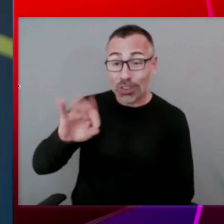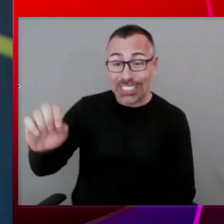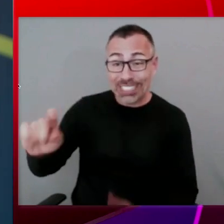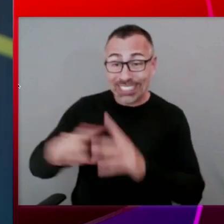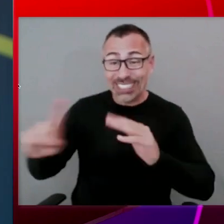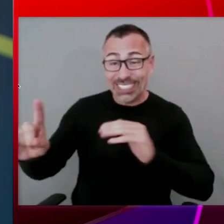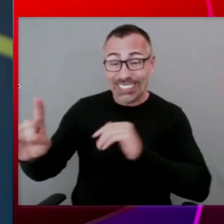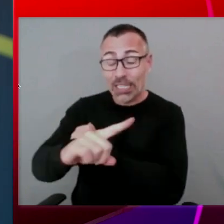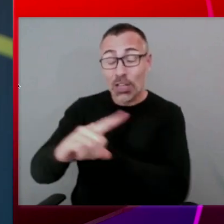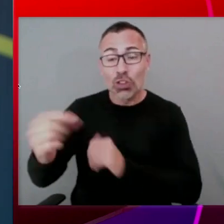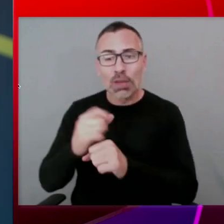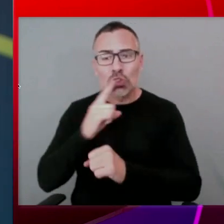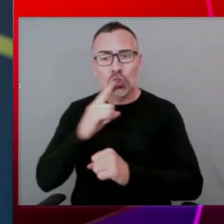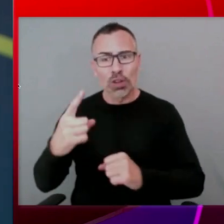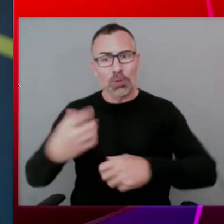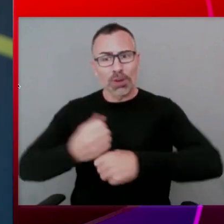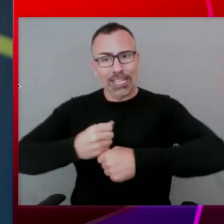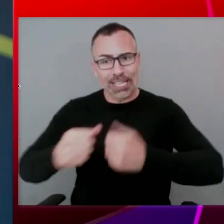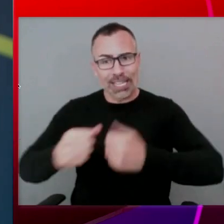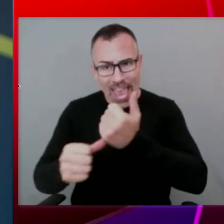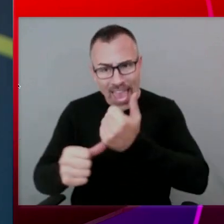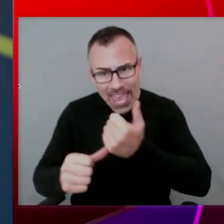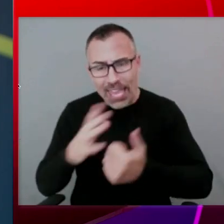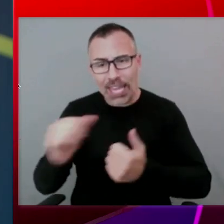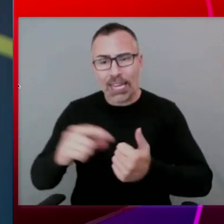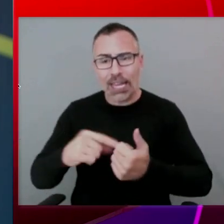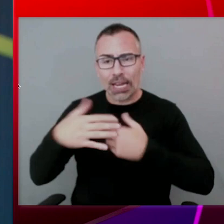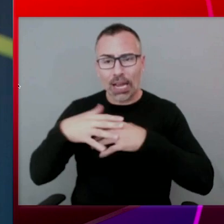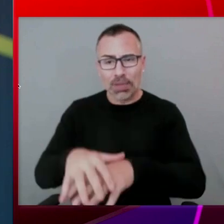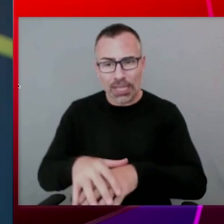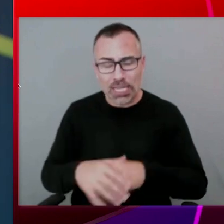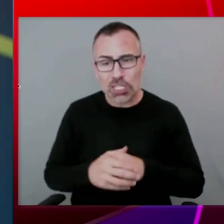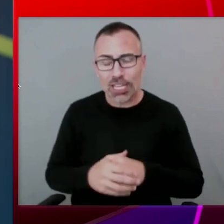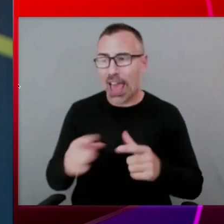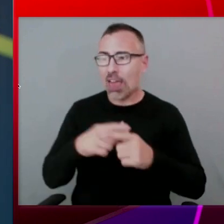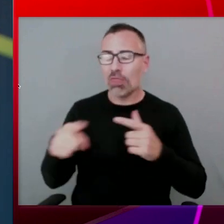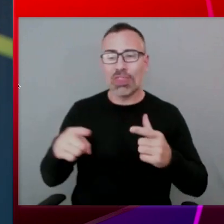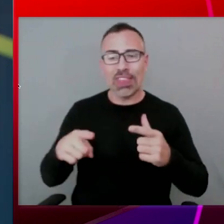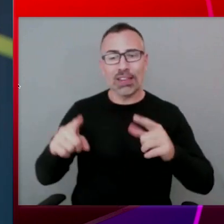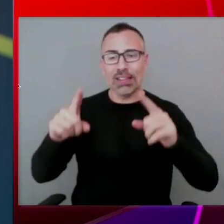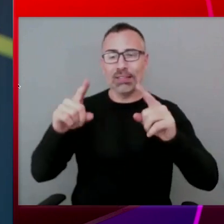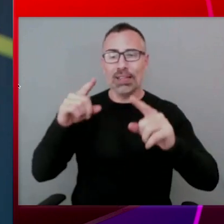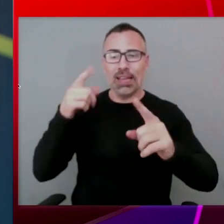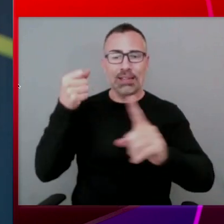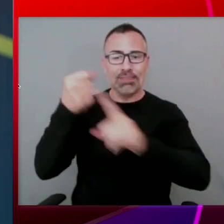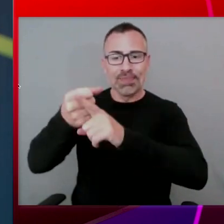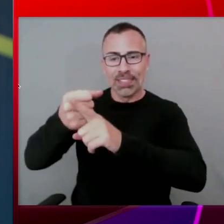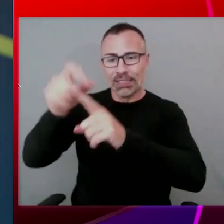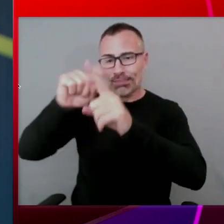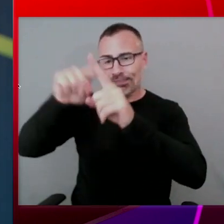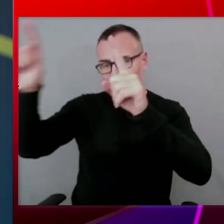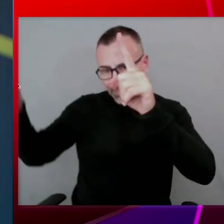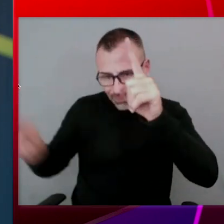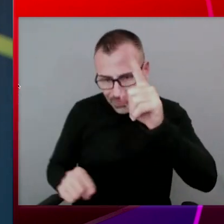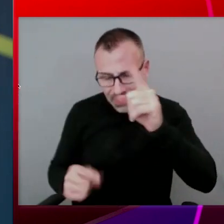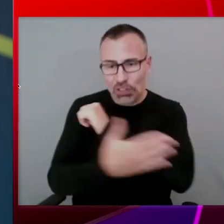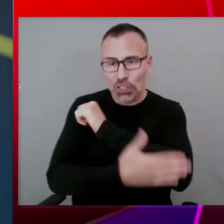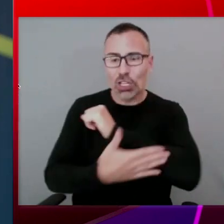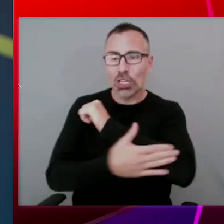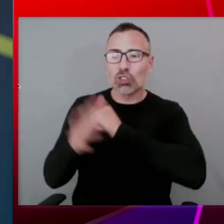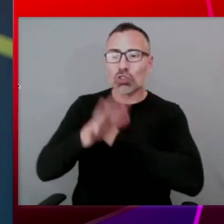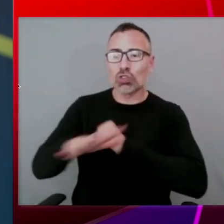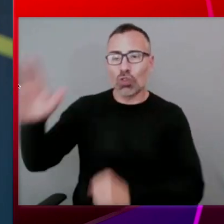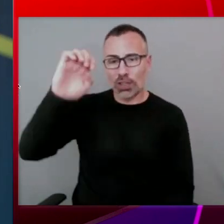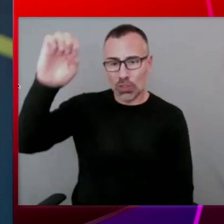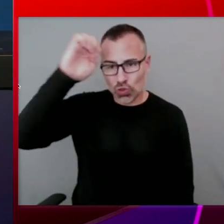so forth and so forth. And it just scaled out to 8 countries in Europe, just supporting refugees across Europe. Wow. Find the